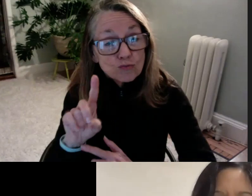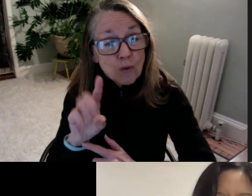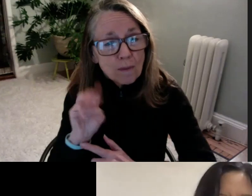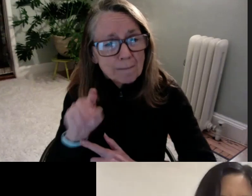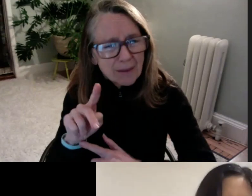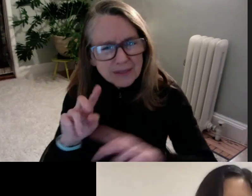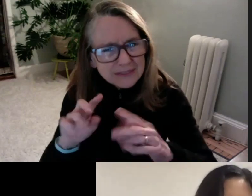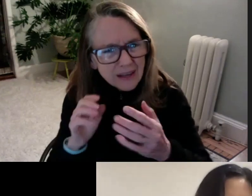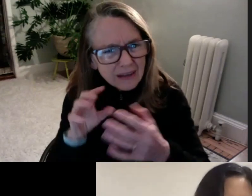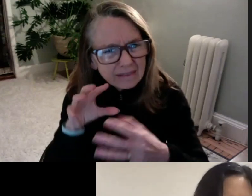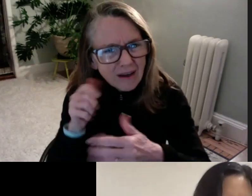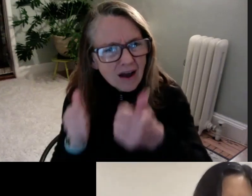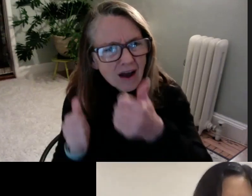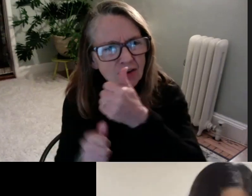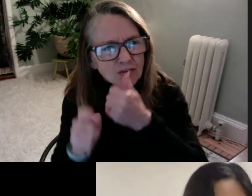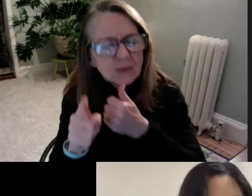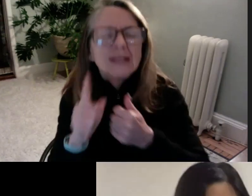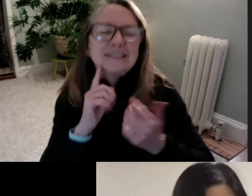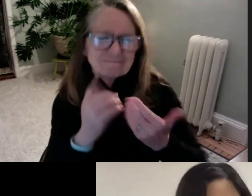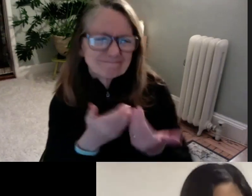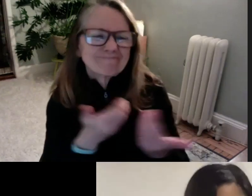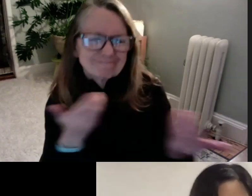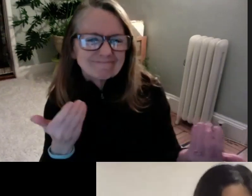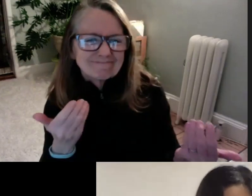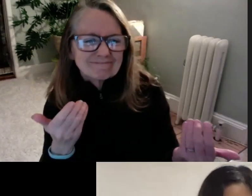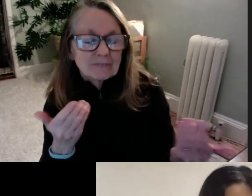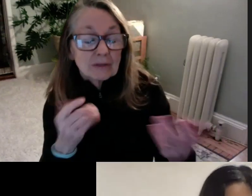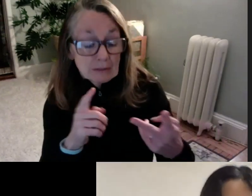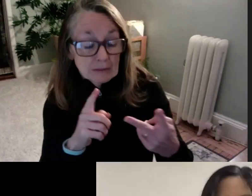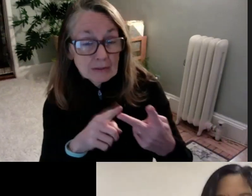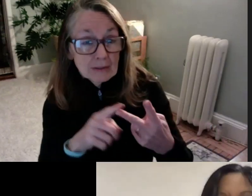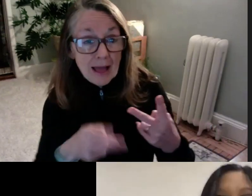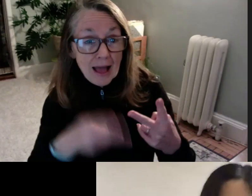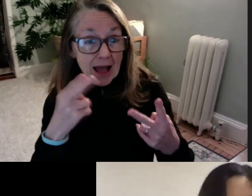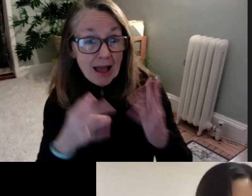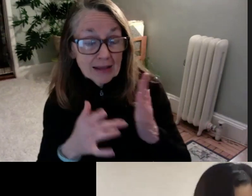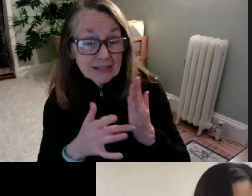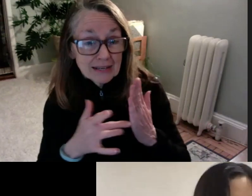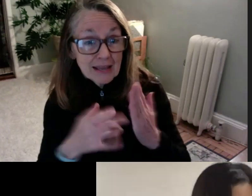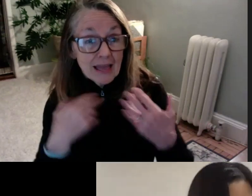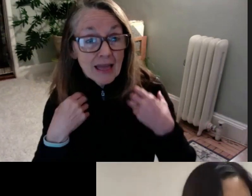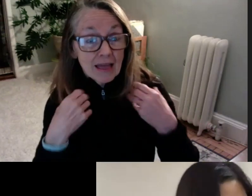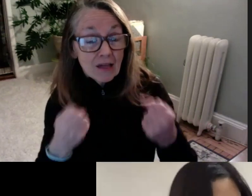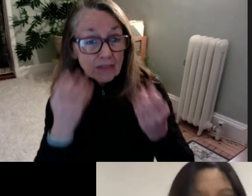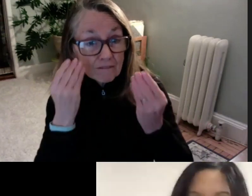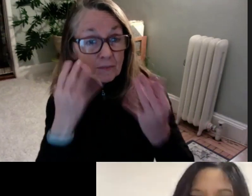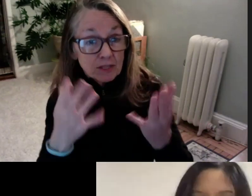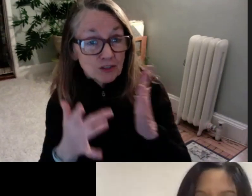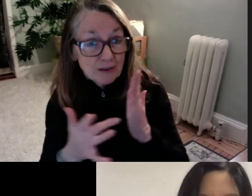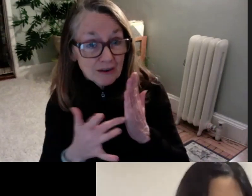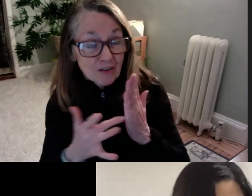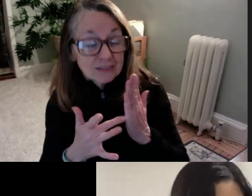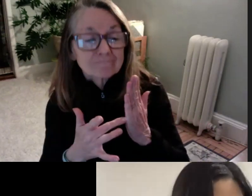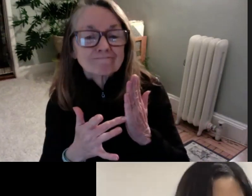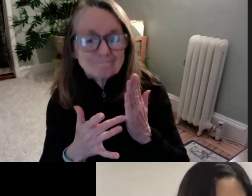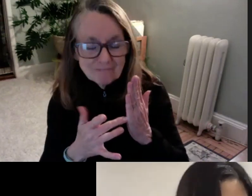folks? It is something separate. To your second point there, high tech, right? The health information technology.